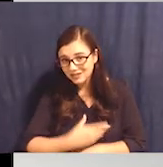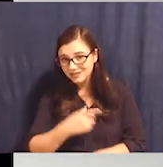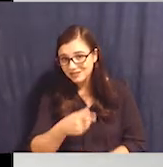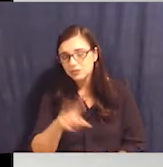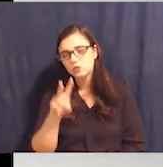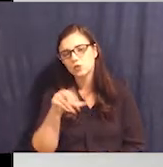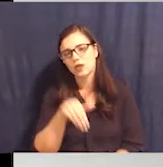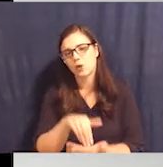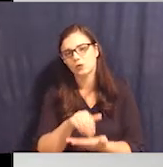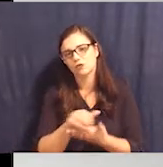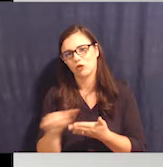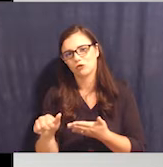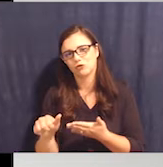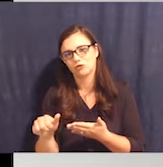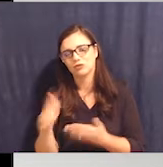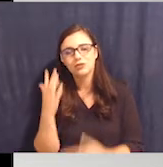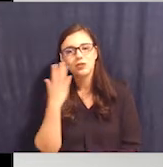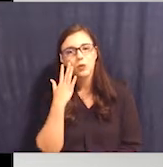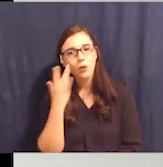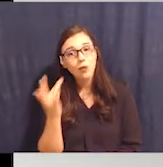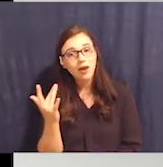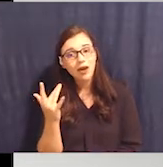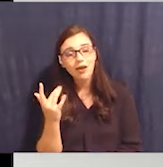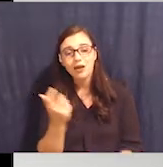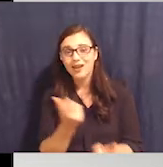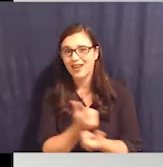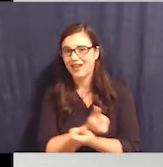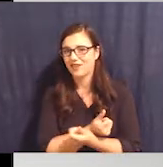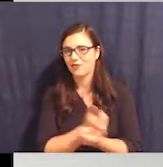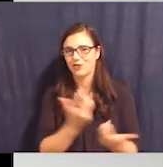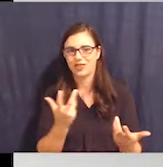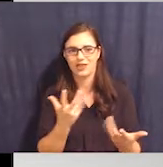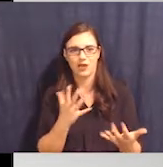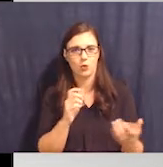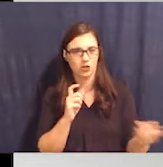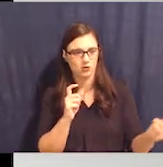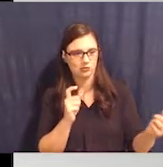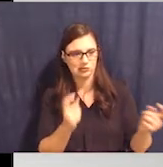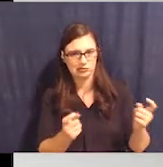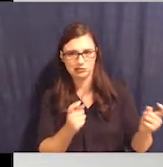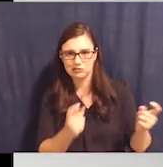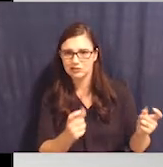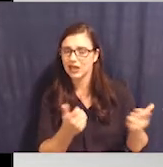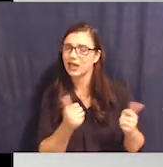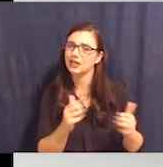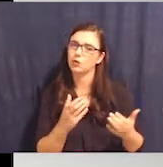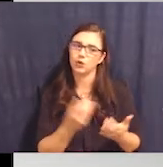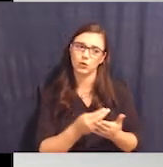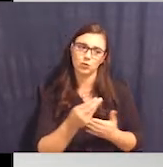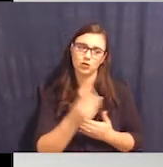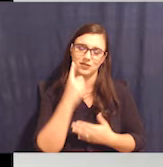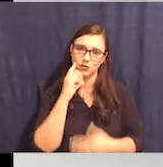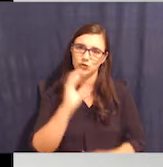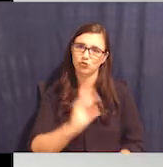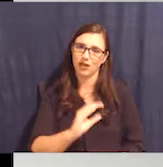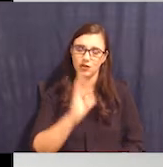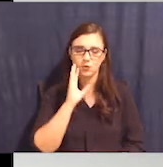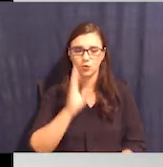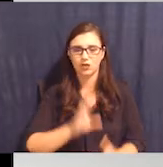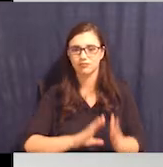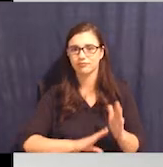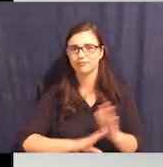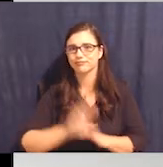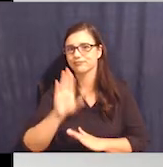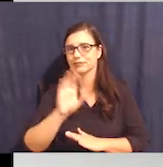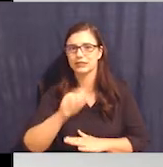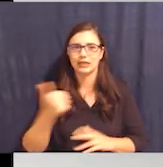him, $2,000, because everything that you want to make, anything you want to purchase for your